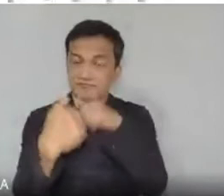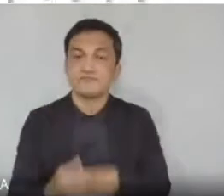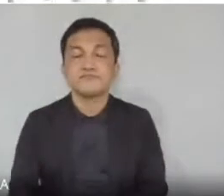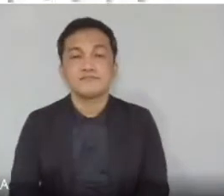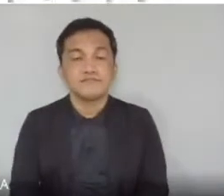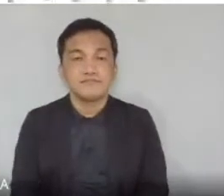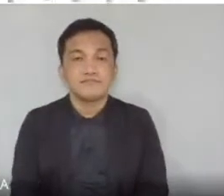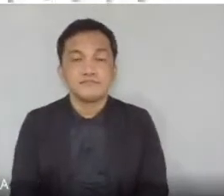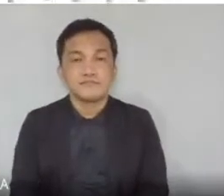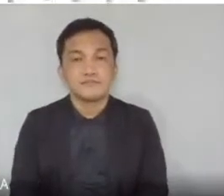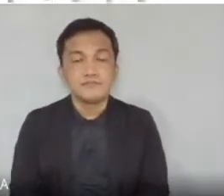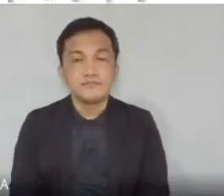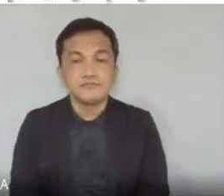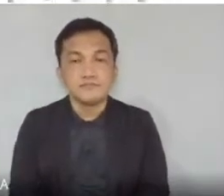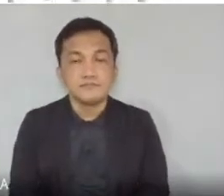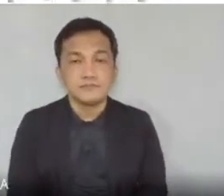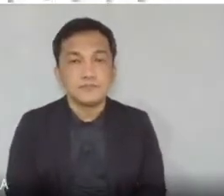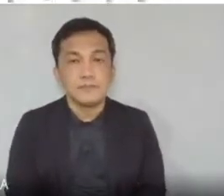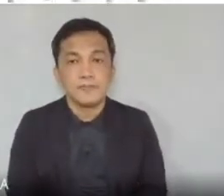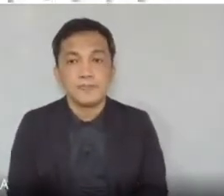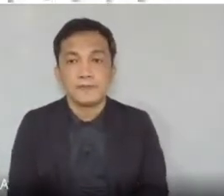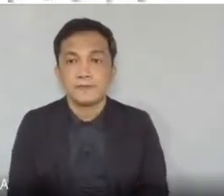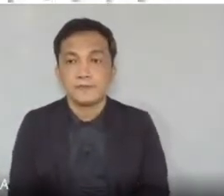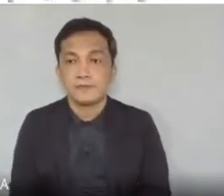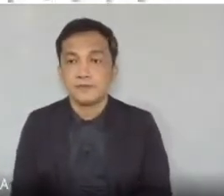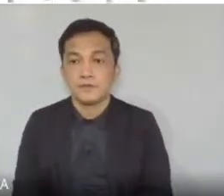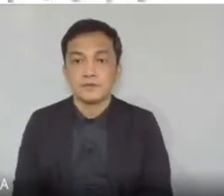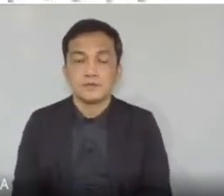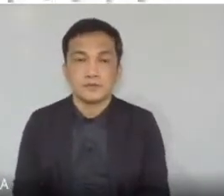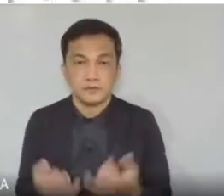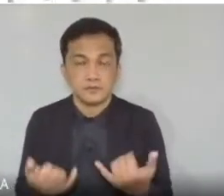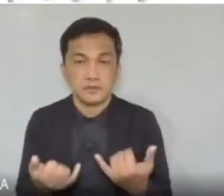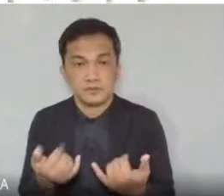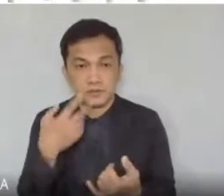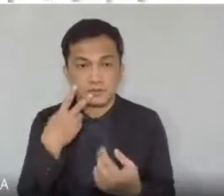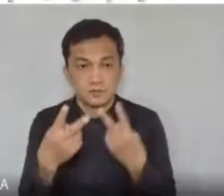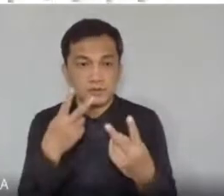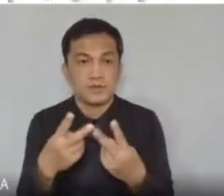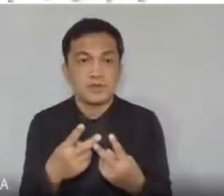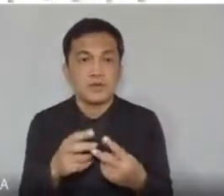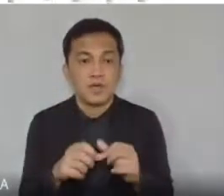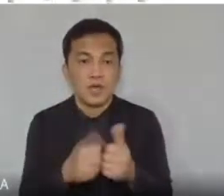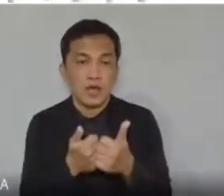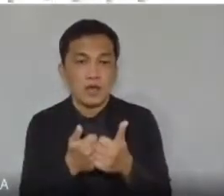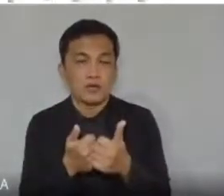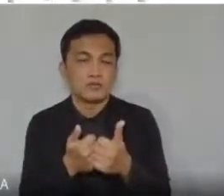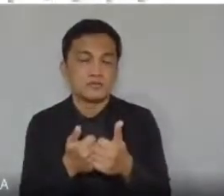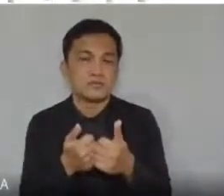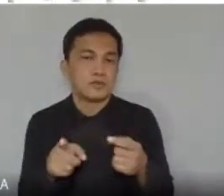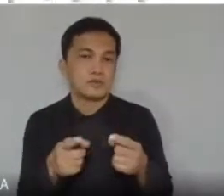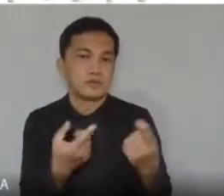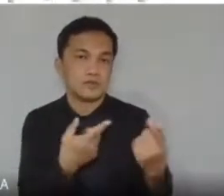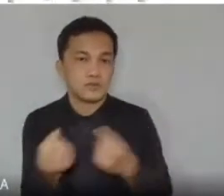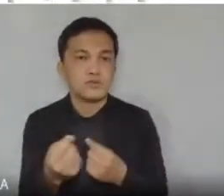June 2020, at least telemedicine partners were engaged. That's the Consulta MD